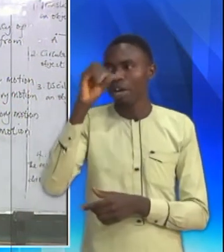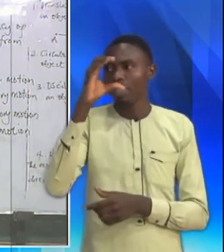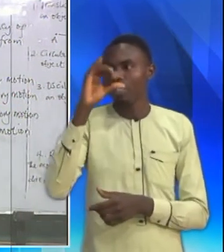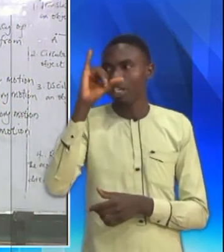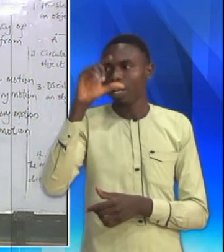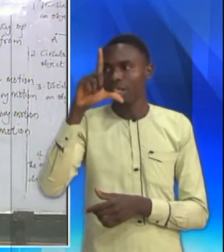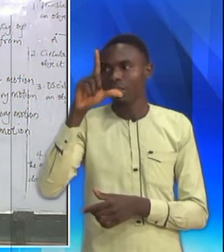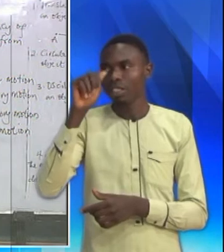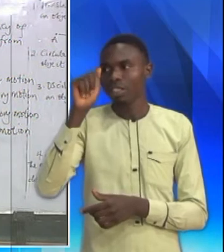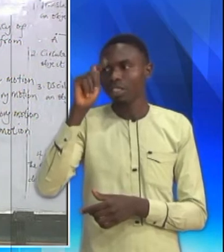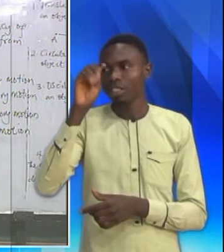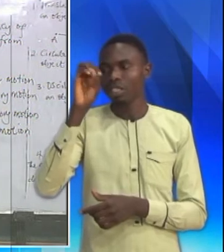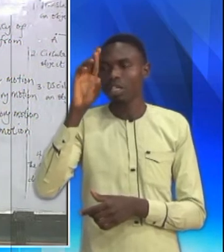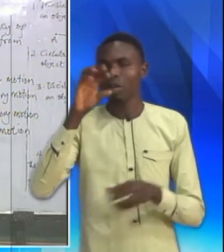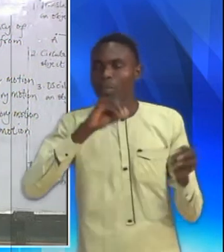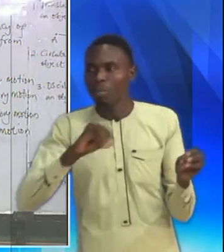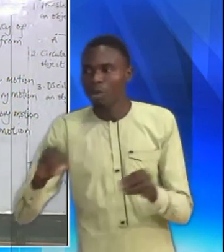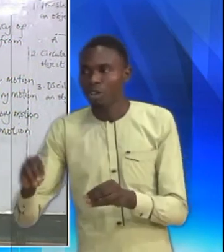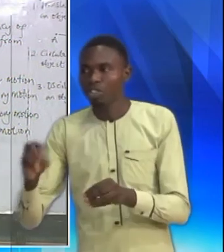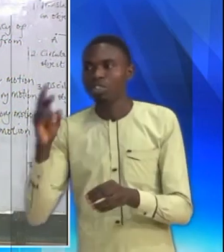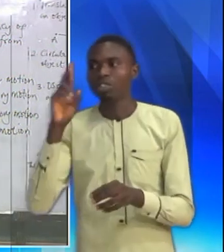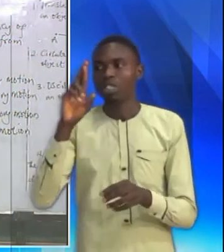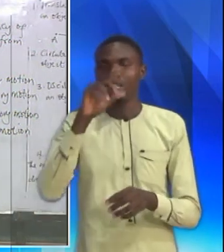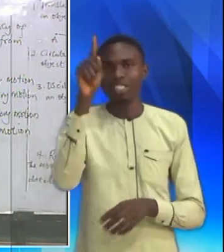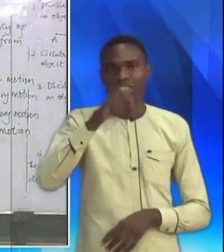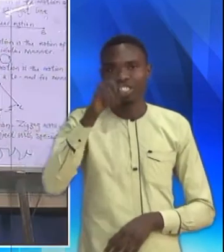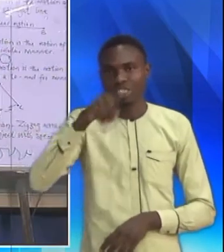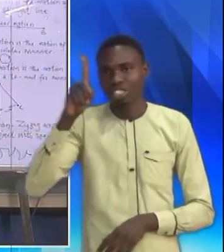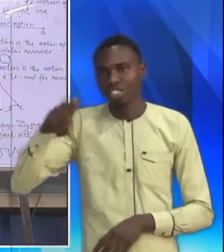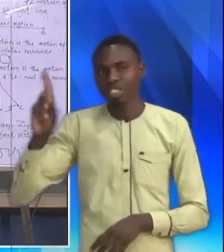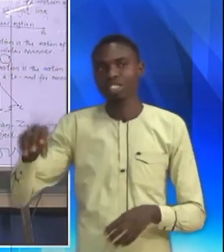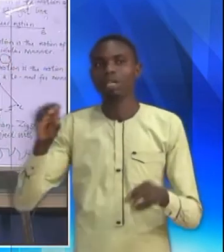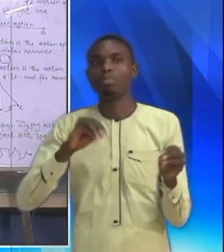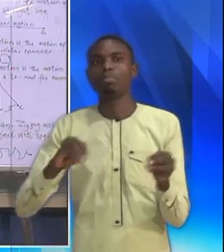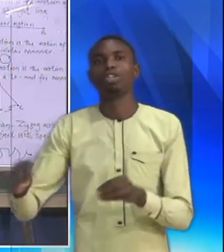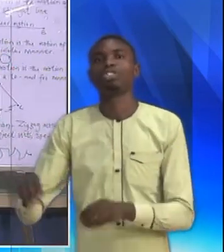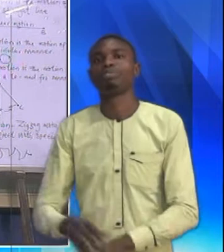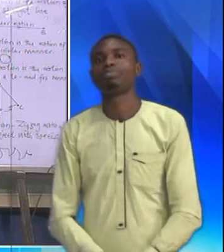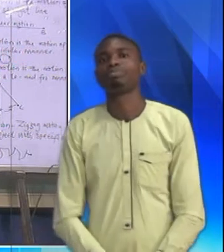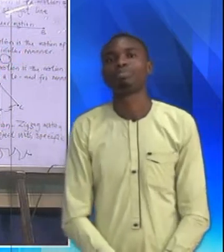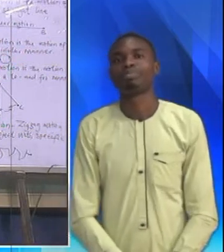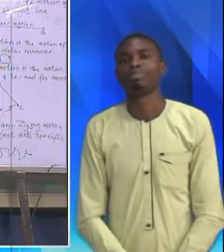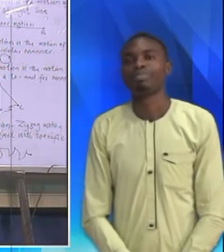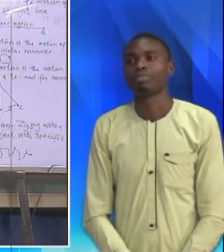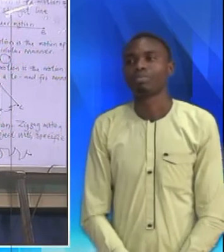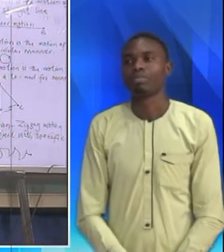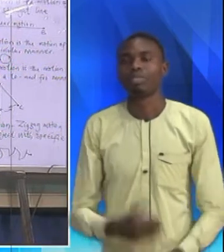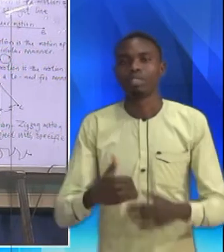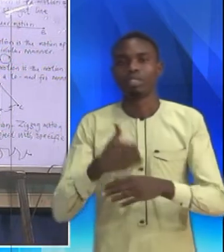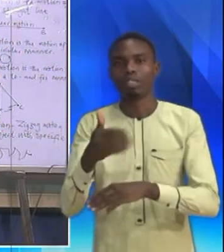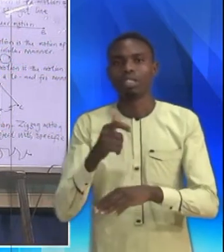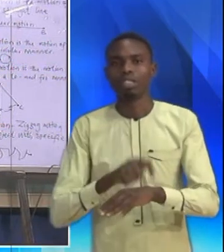motion. So these are the 4 types of motion we have. So next is